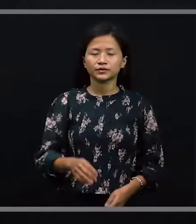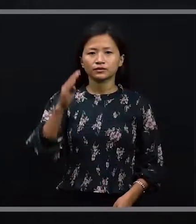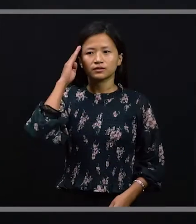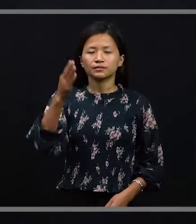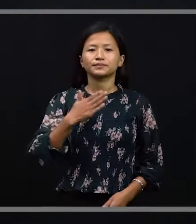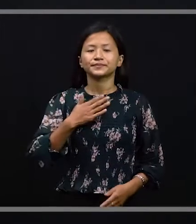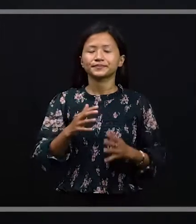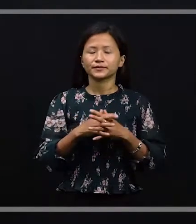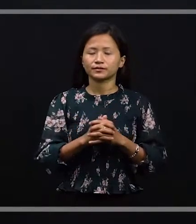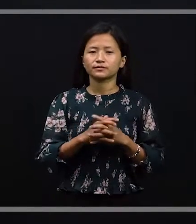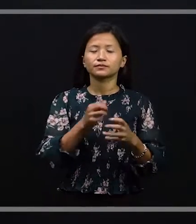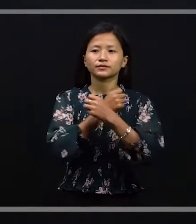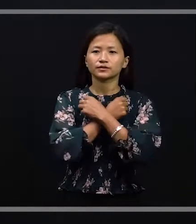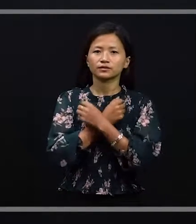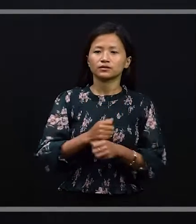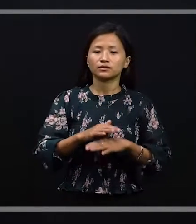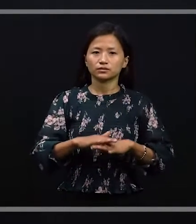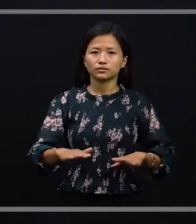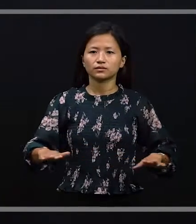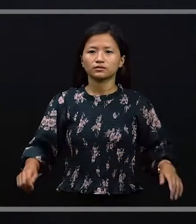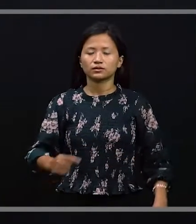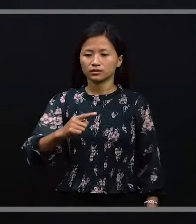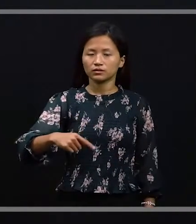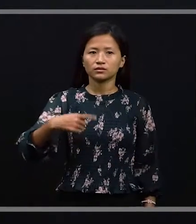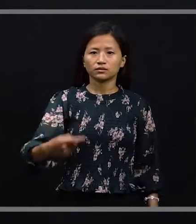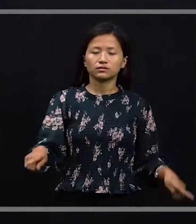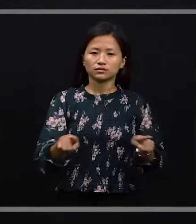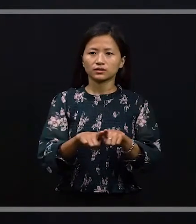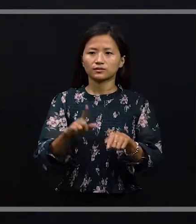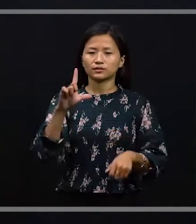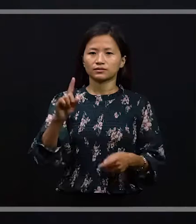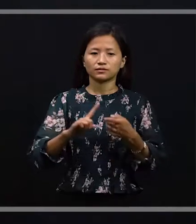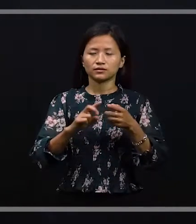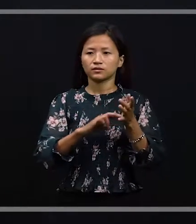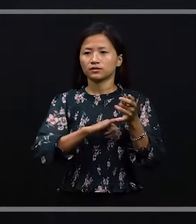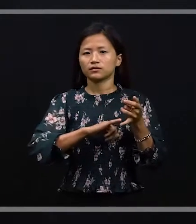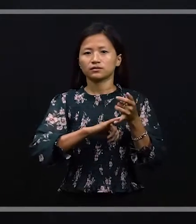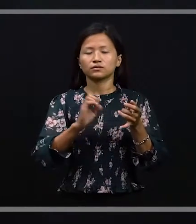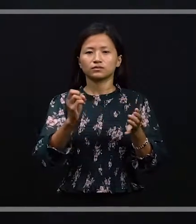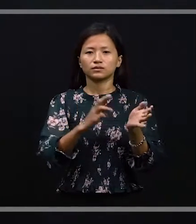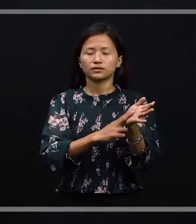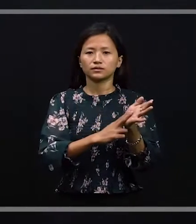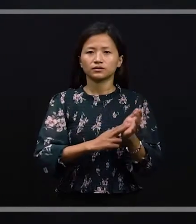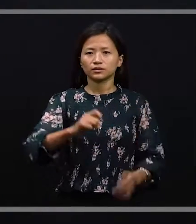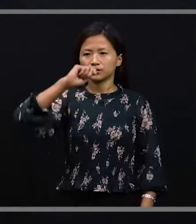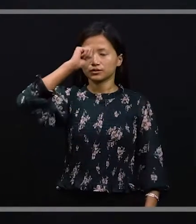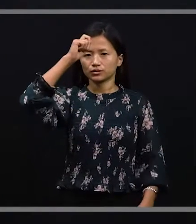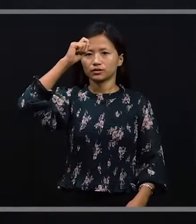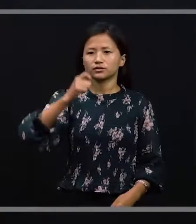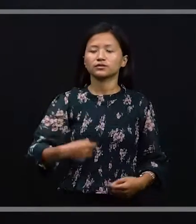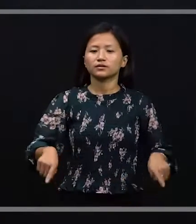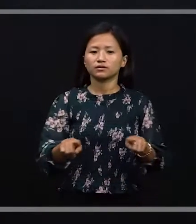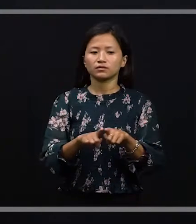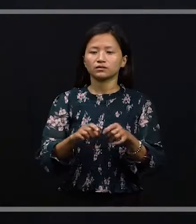Hello my dear students. Today we are going to continue with the same lesson, that is chapter 6, Education